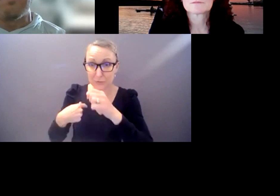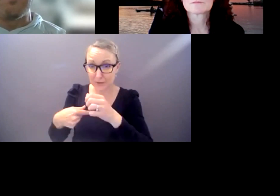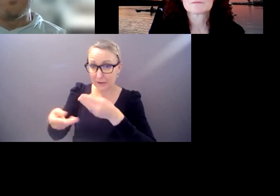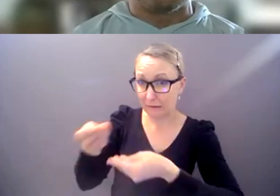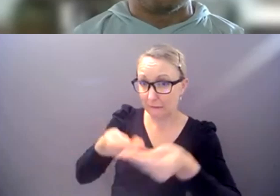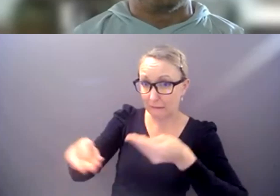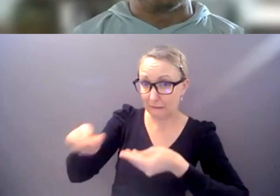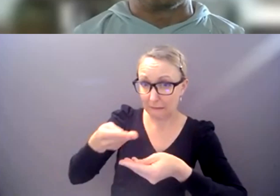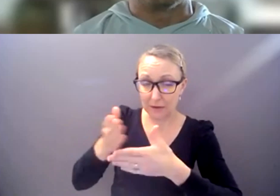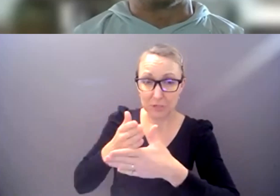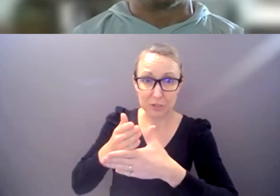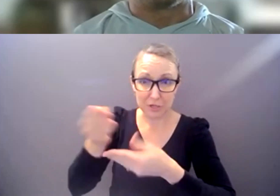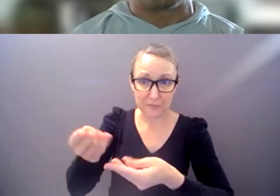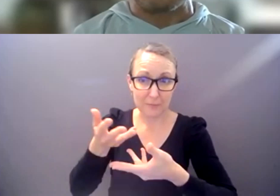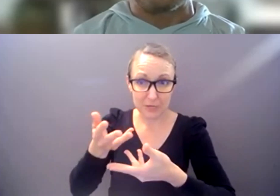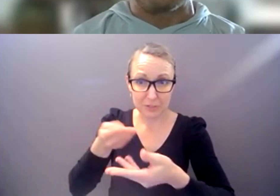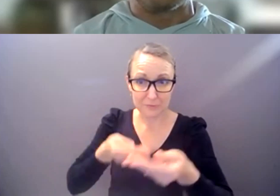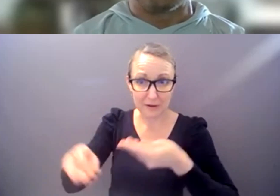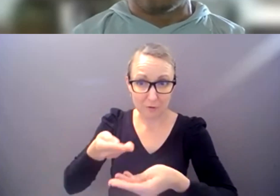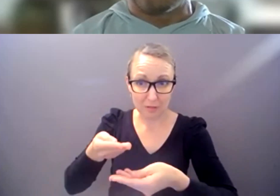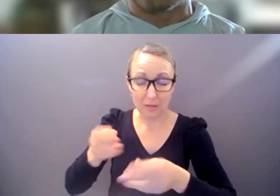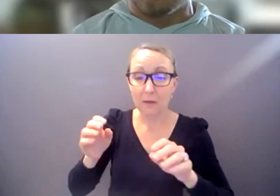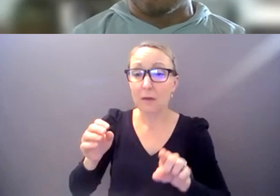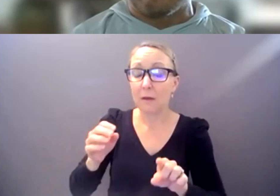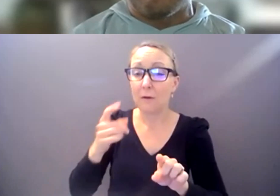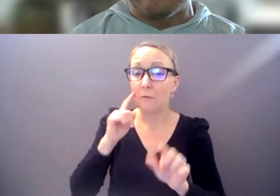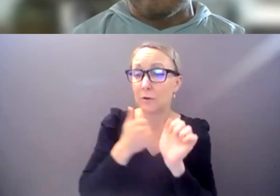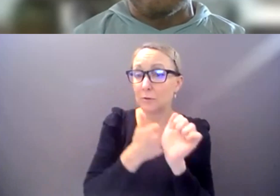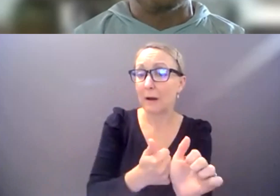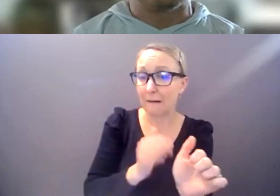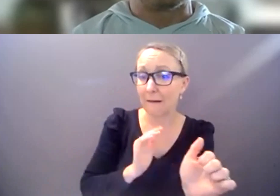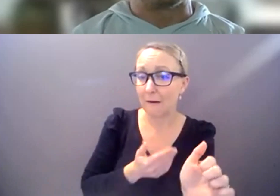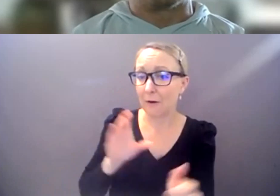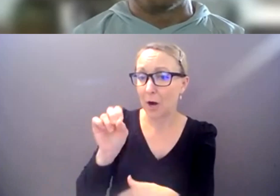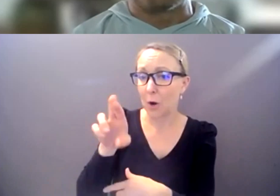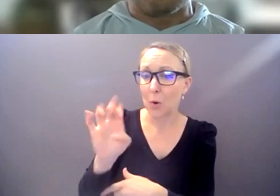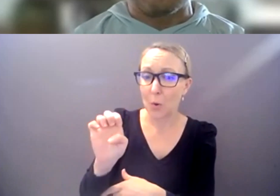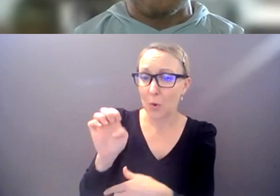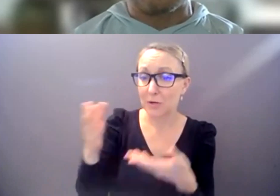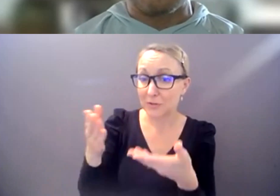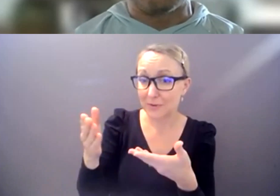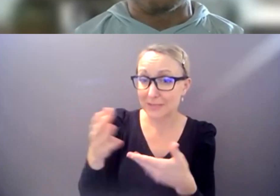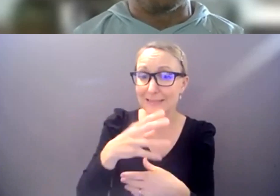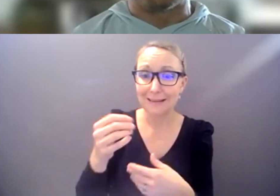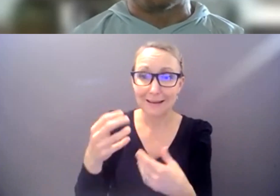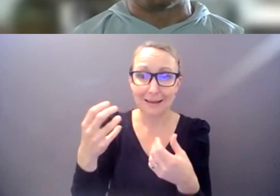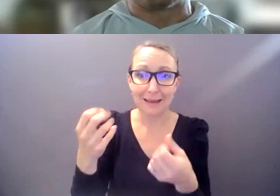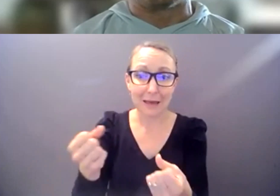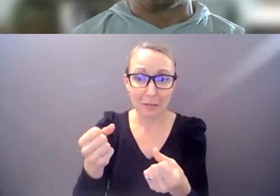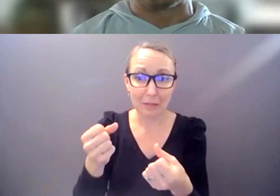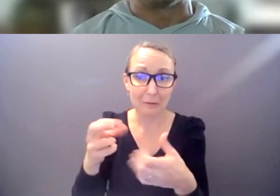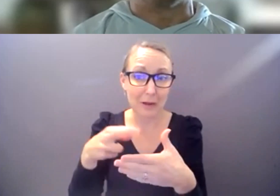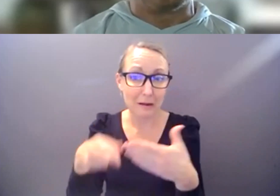forth. In terms of tracking our core services, as well as our health outcomes,